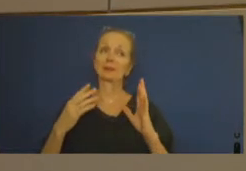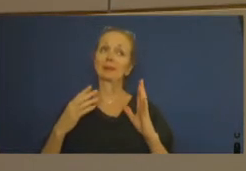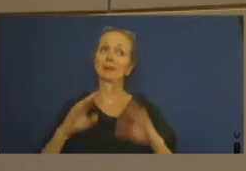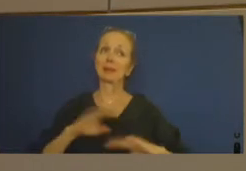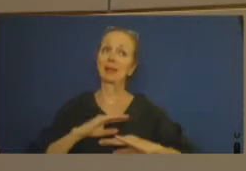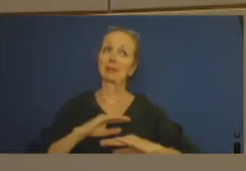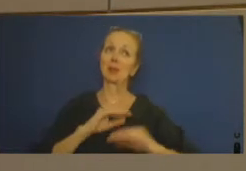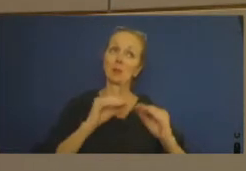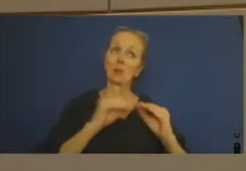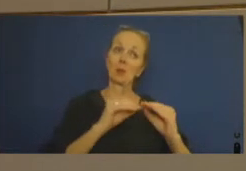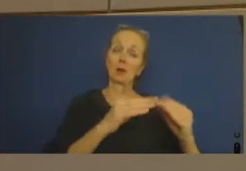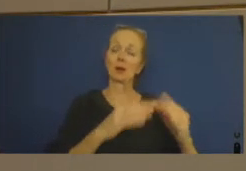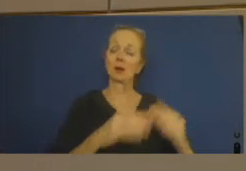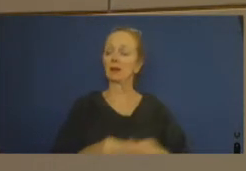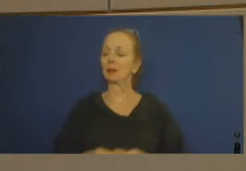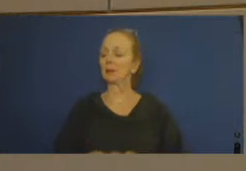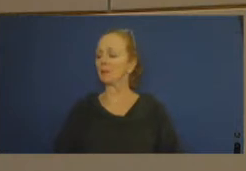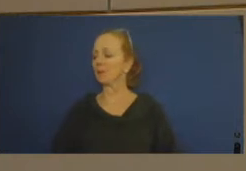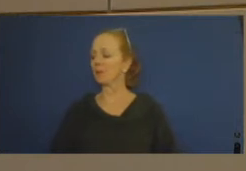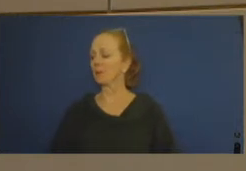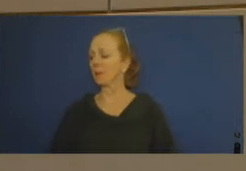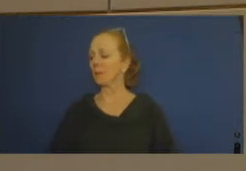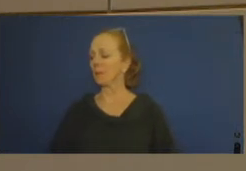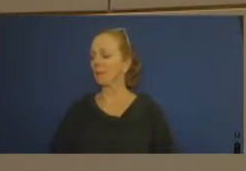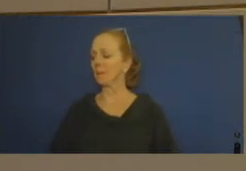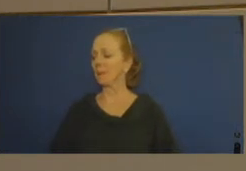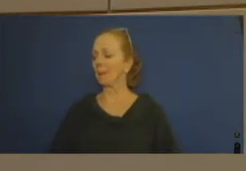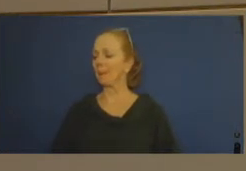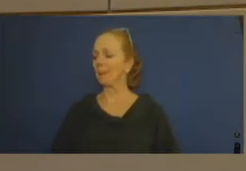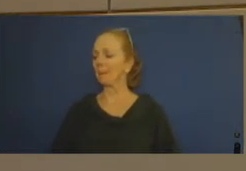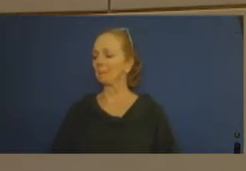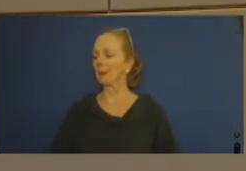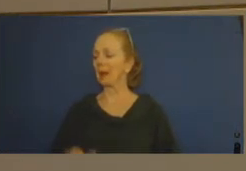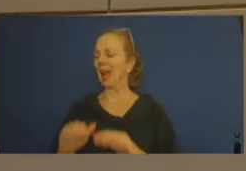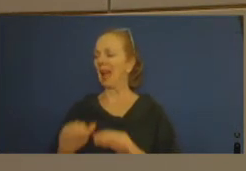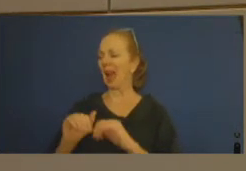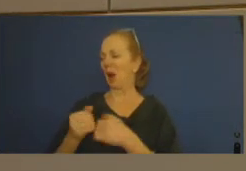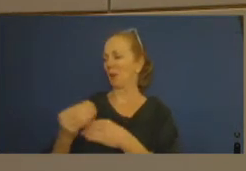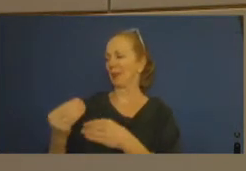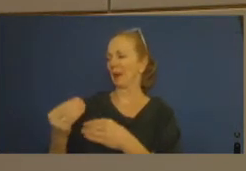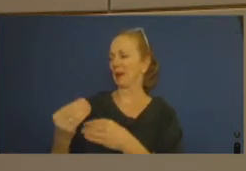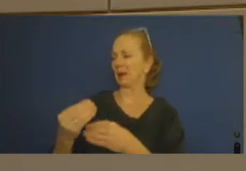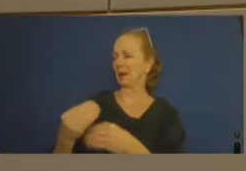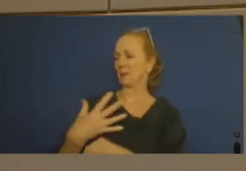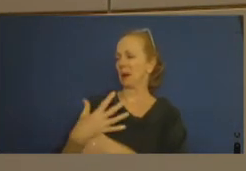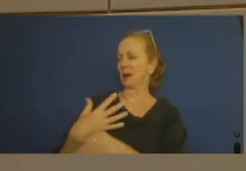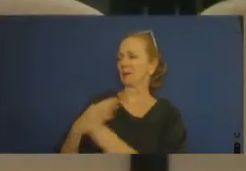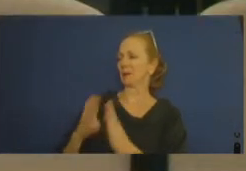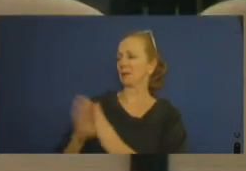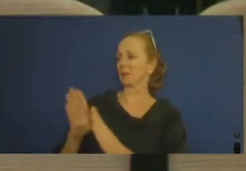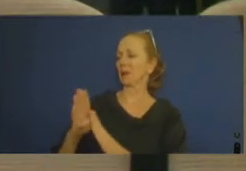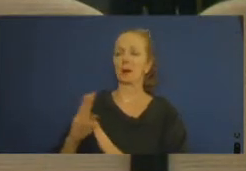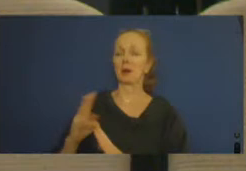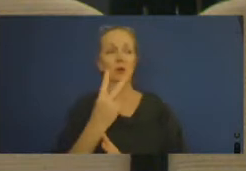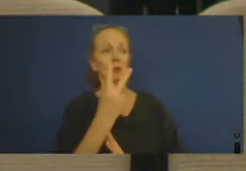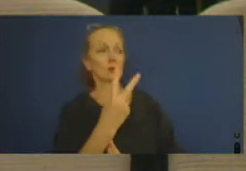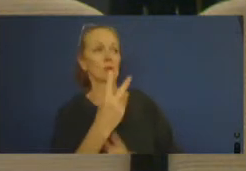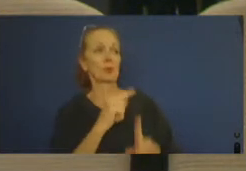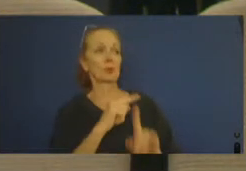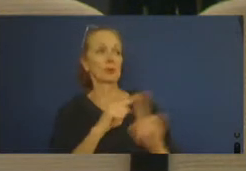forward without closing the alley? That's correct. And how will that impact the development? They'll just have two different buildings